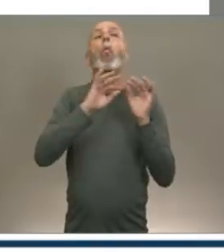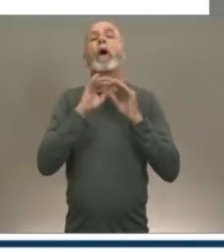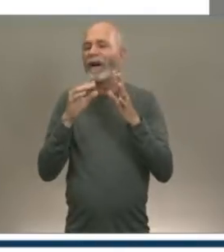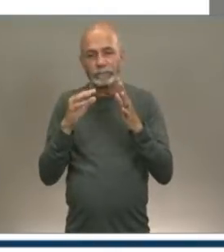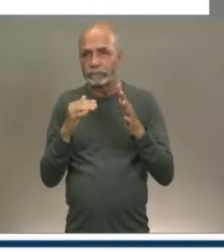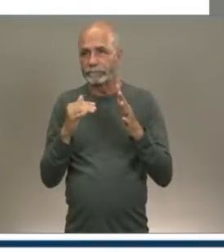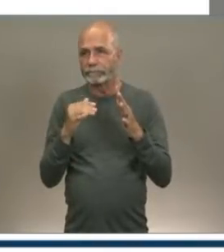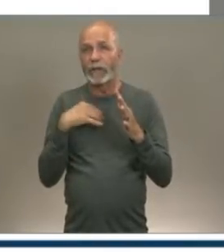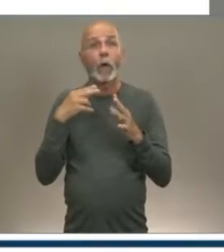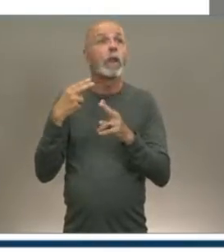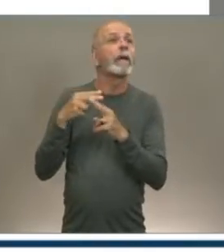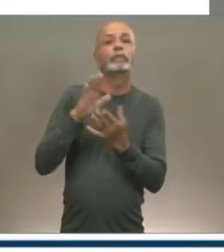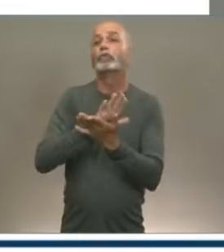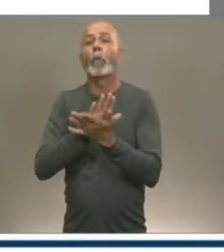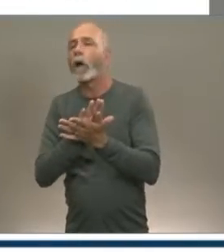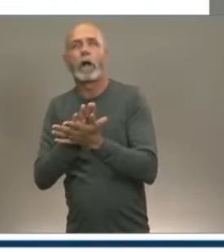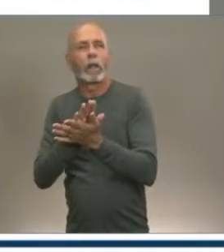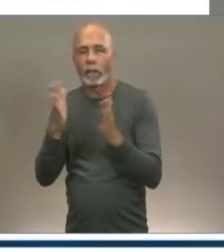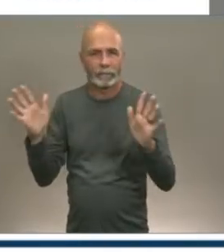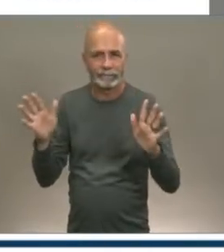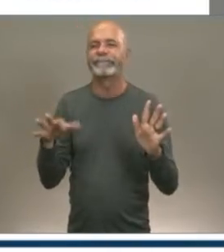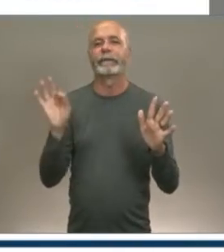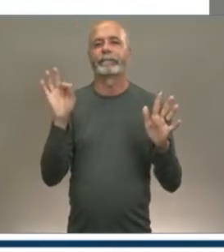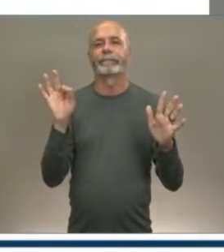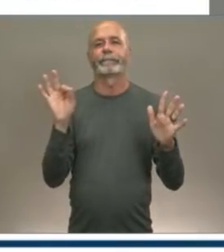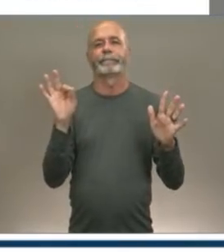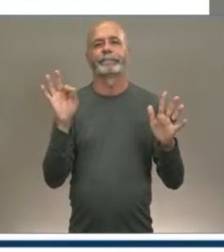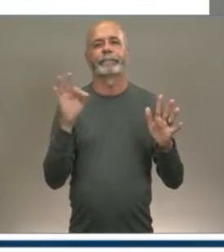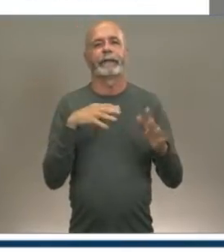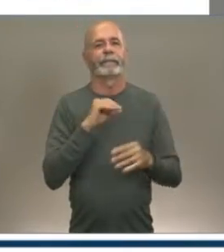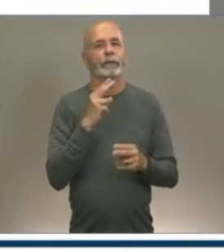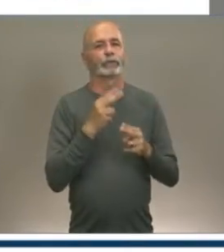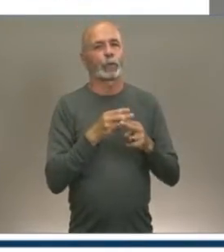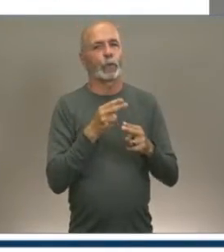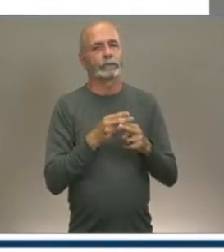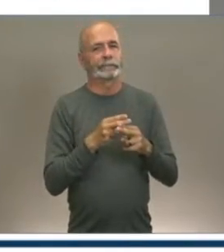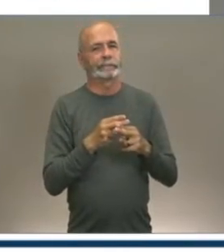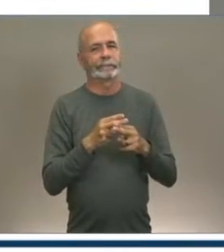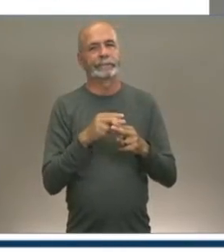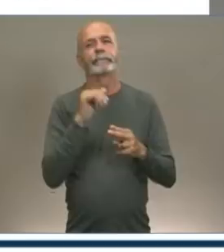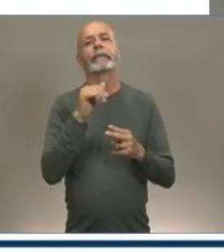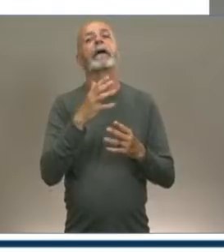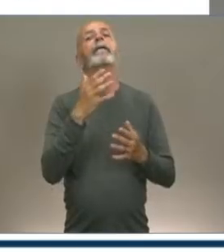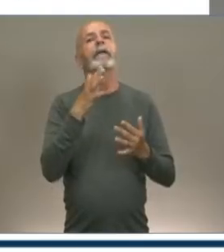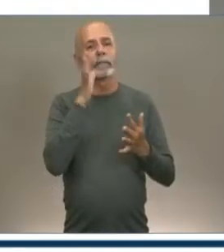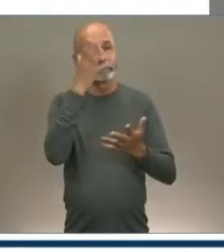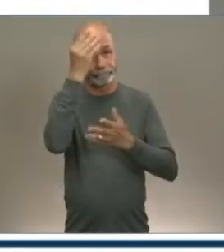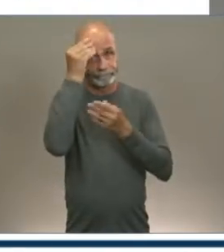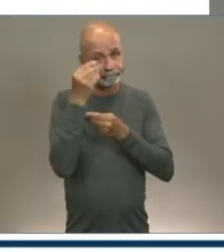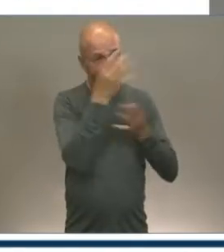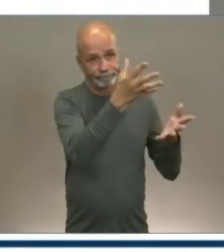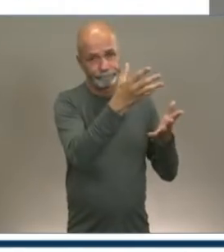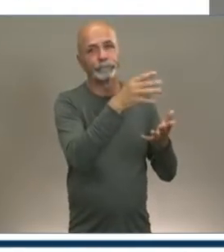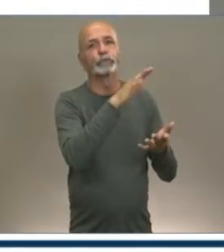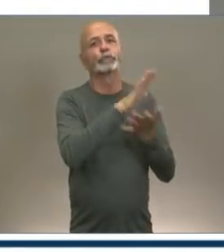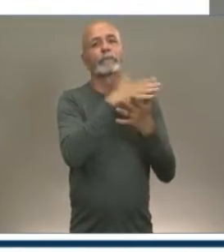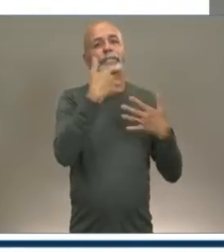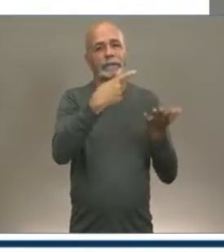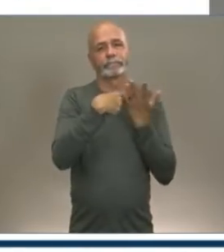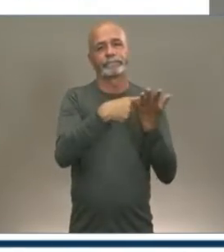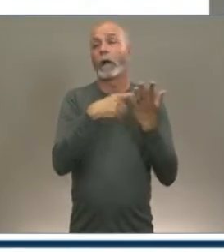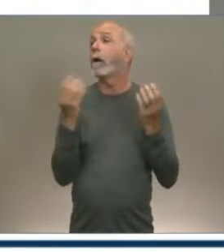name of the school. But since then, all the right things are happening with the school, communication to the school community, and no additional cases at this point